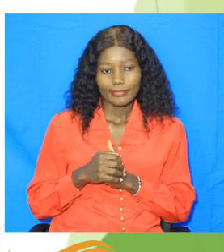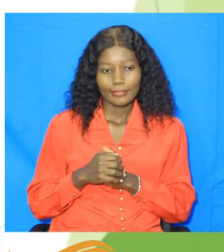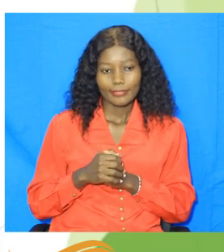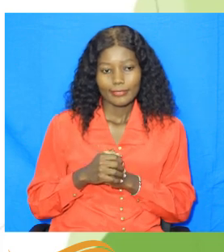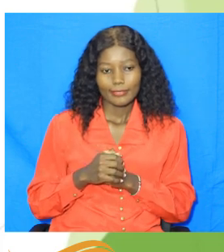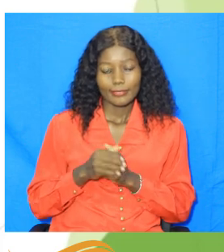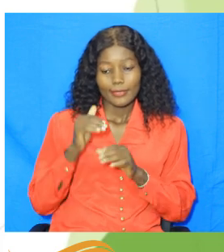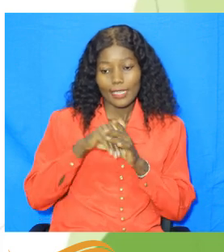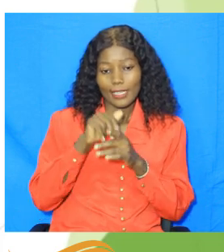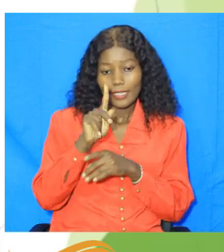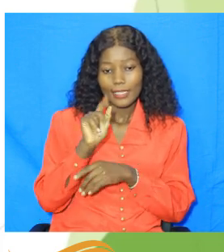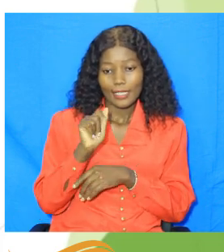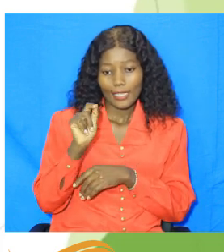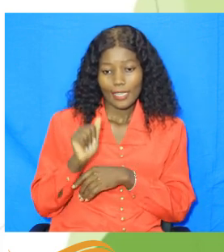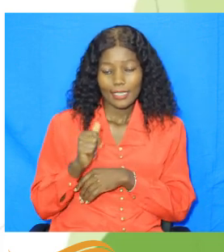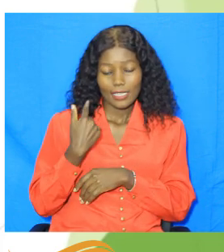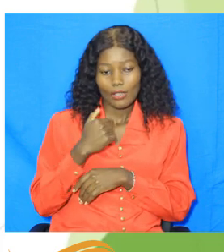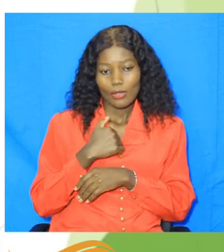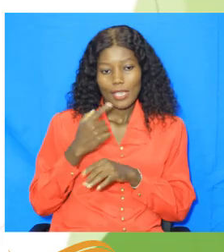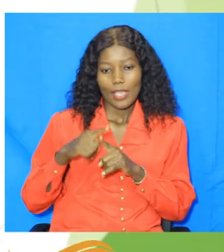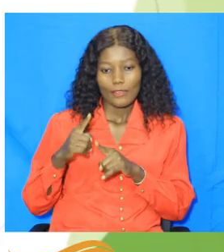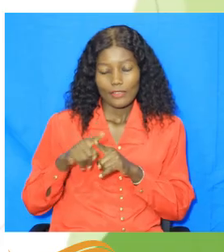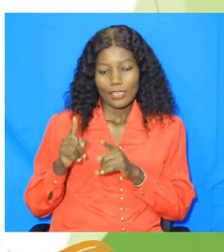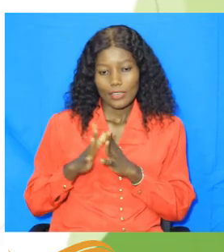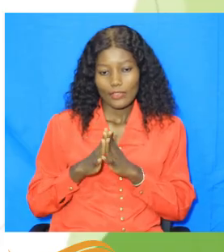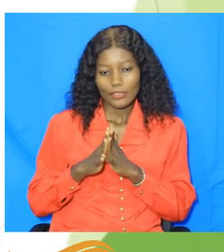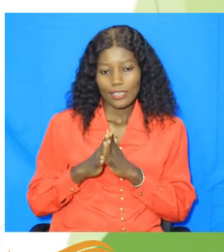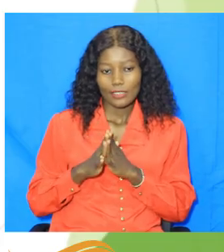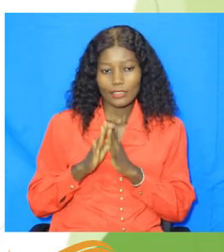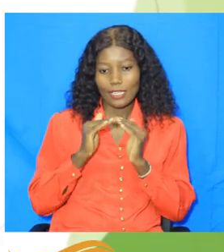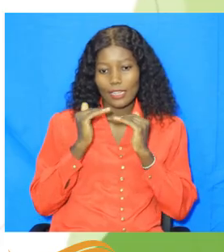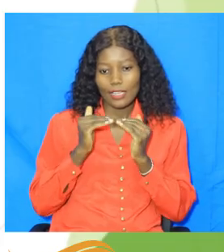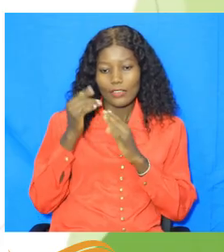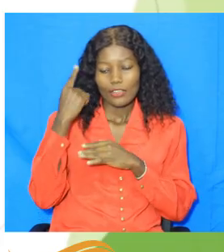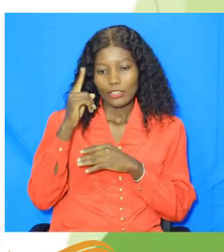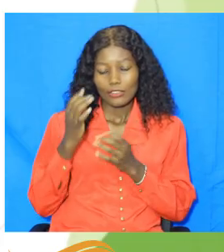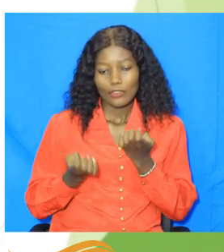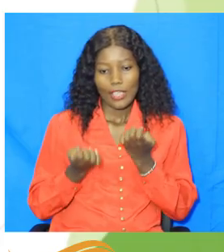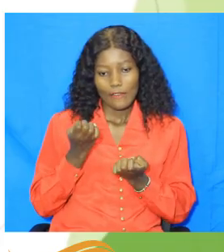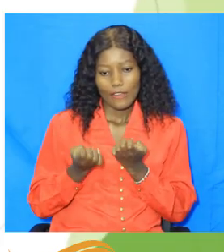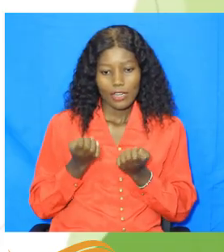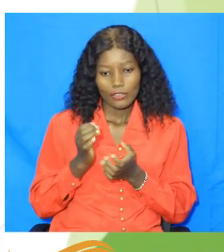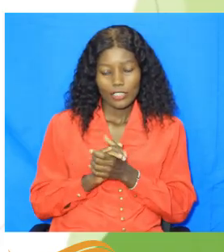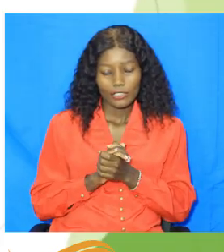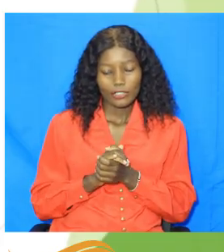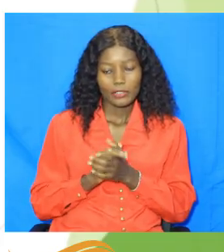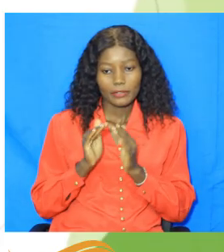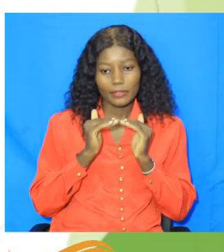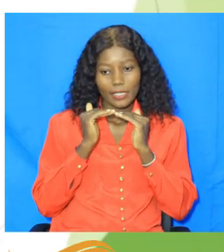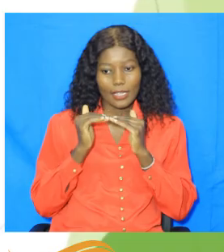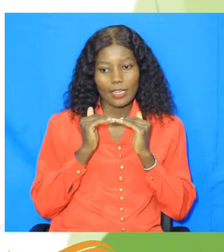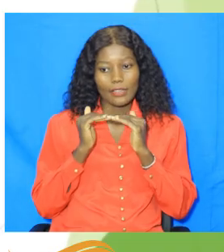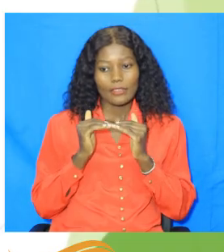So, in kata, we have different criteria for evaluation. The criteria